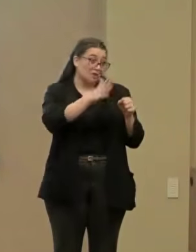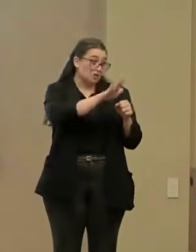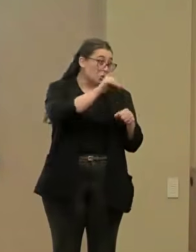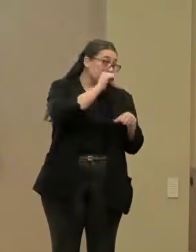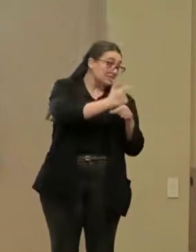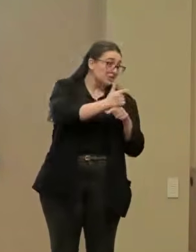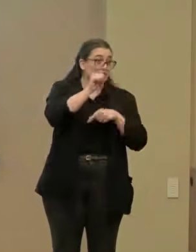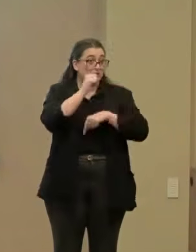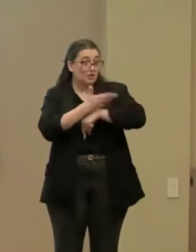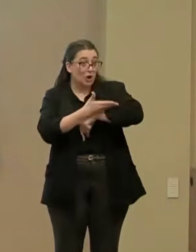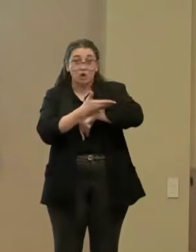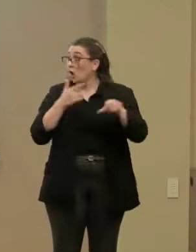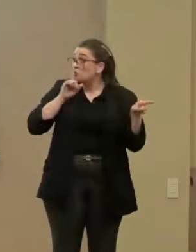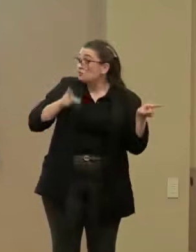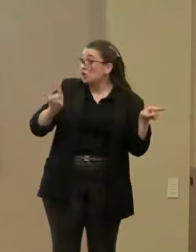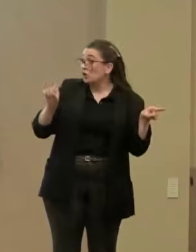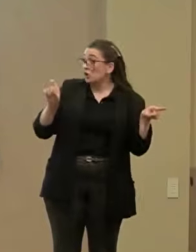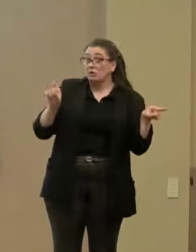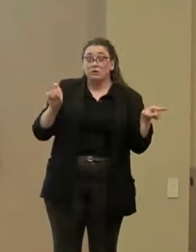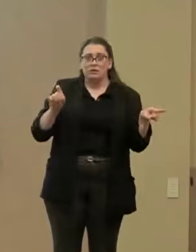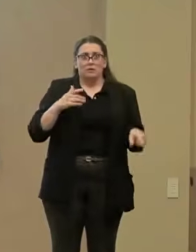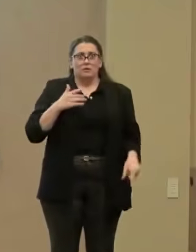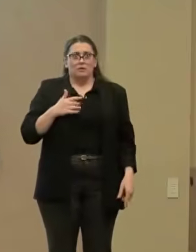or daughter dealing with lupus.